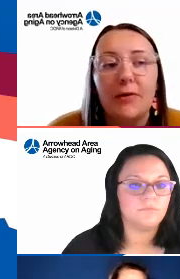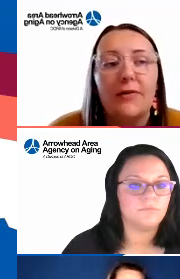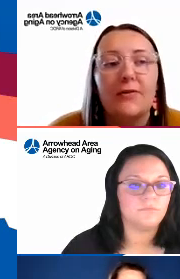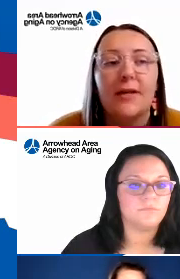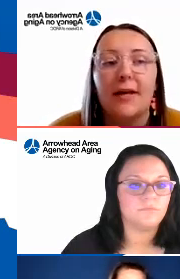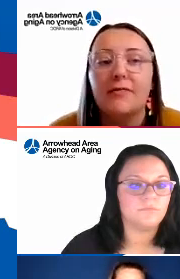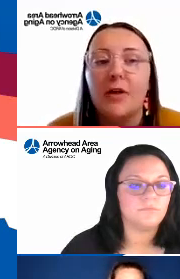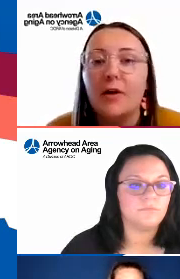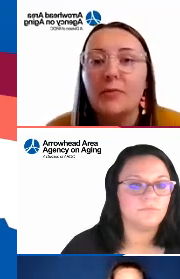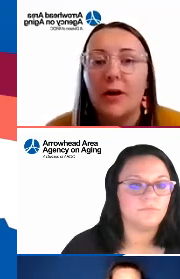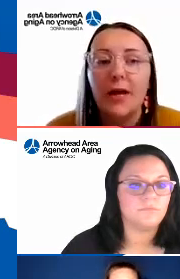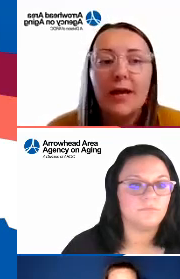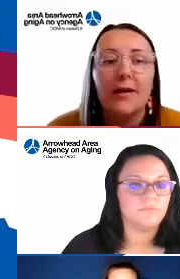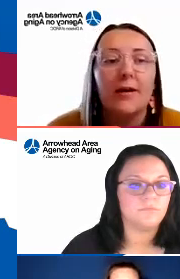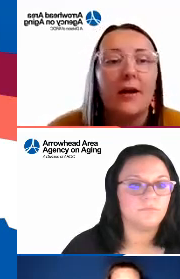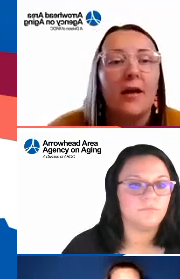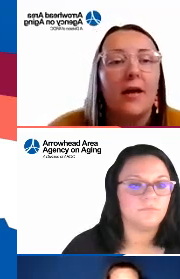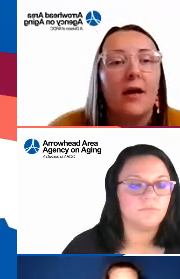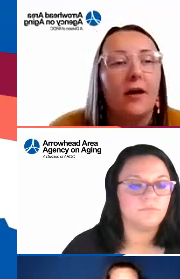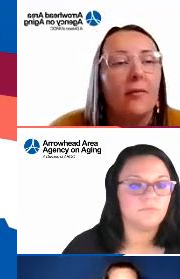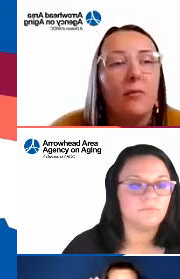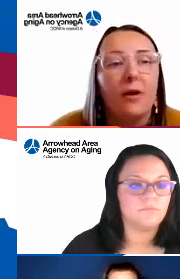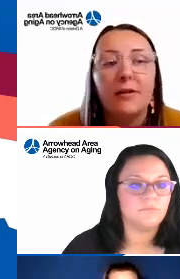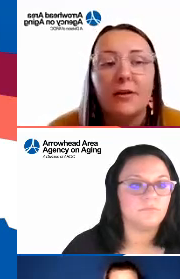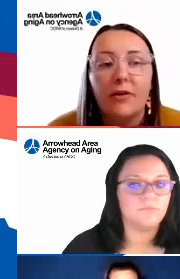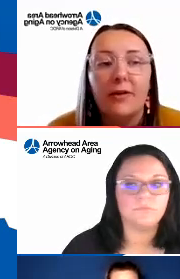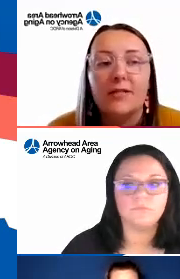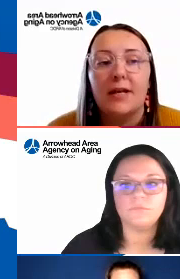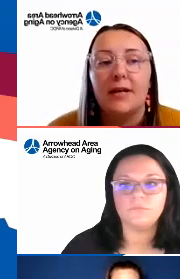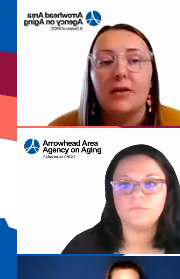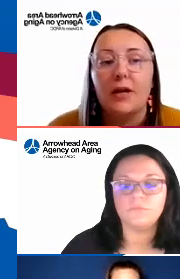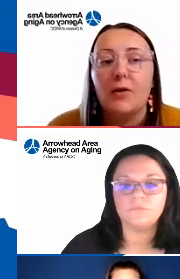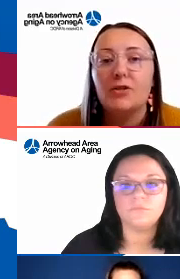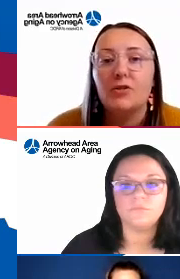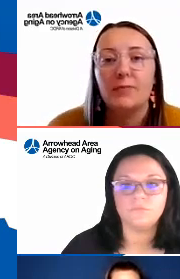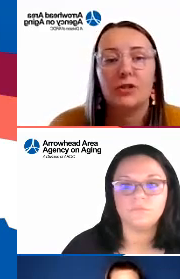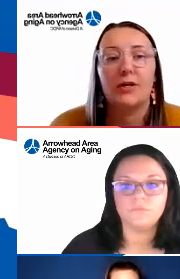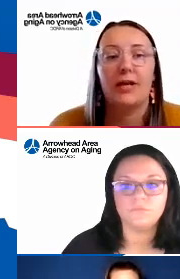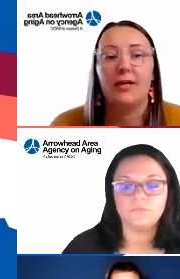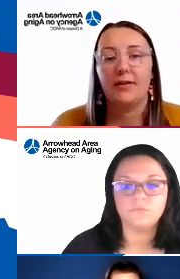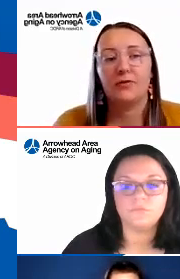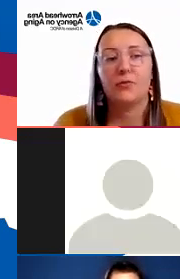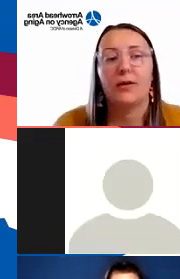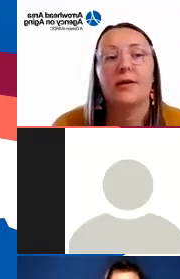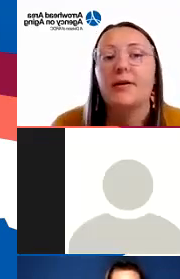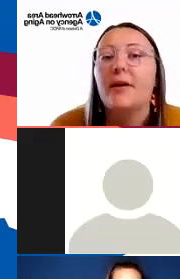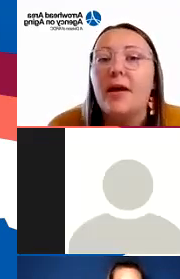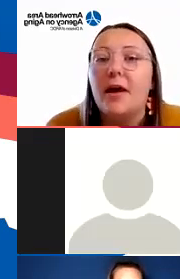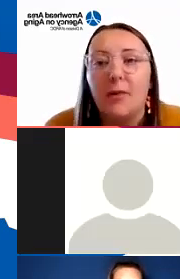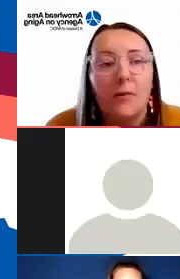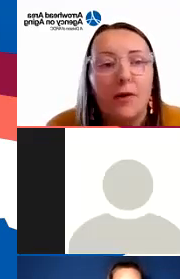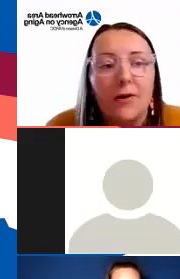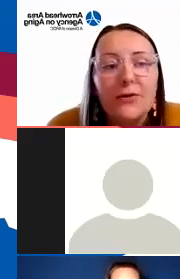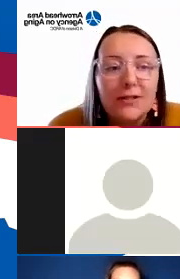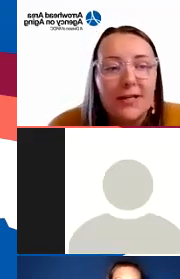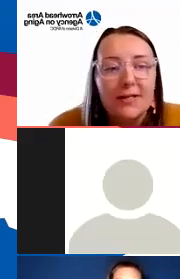they pronouns. I have long brown hair. I'm wearing clear frames and a gray and white striped shirt and a yellow sweater.